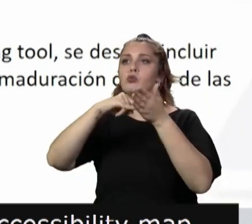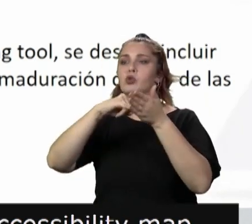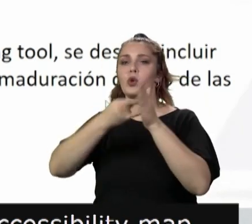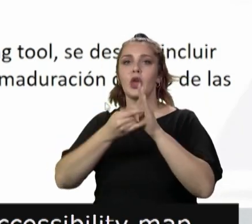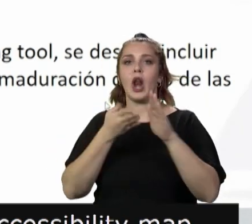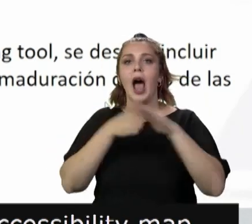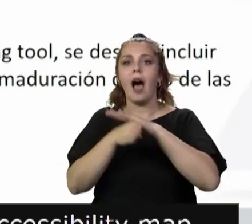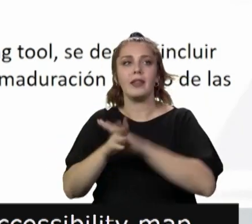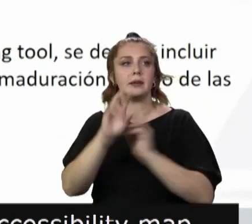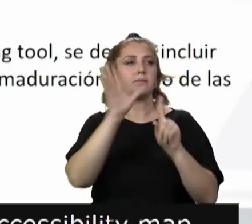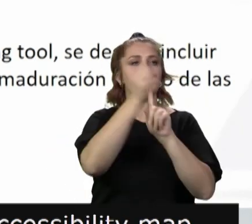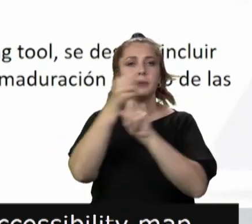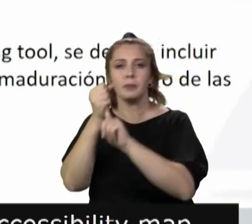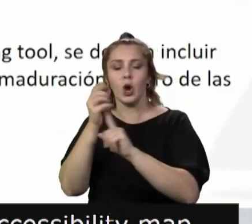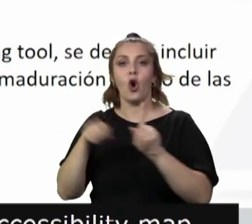state-of-the-art